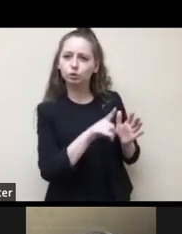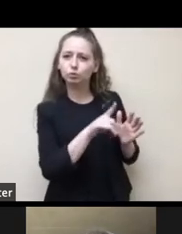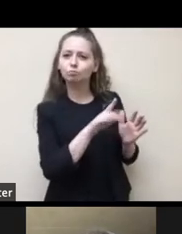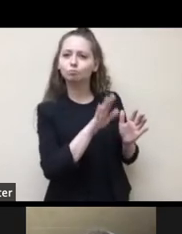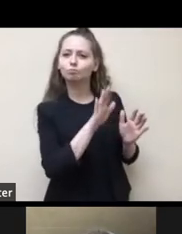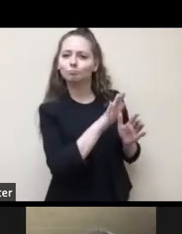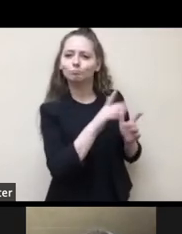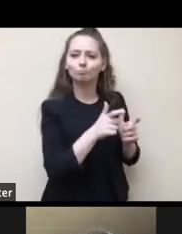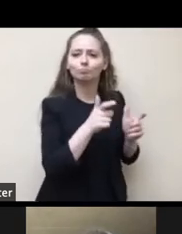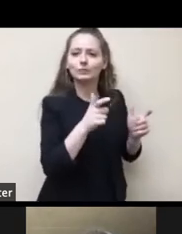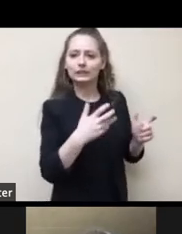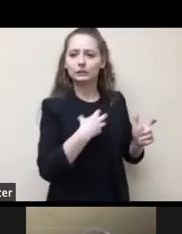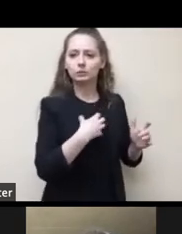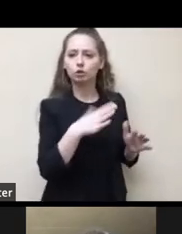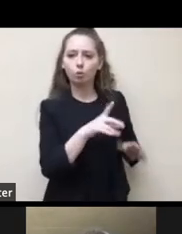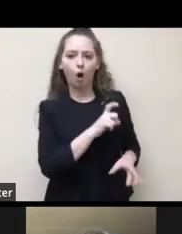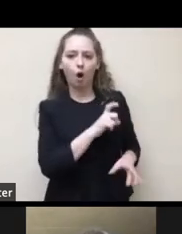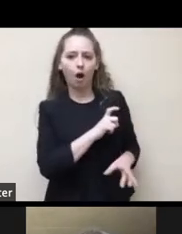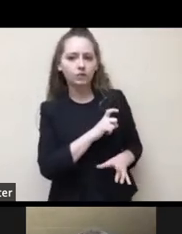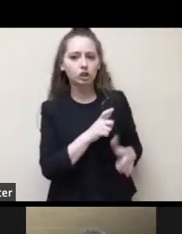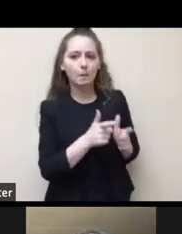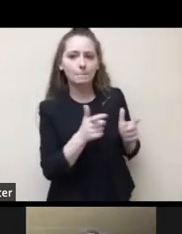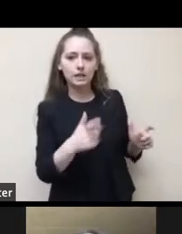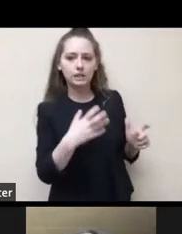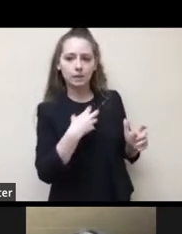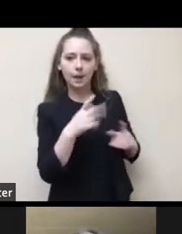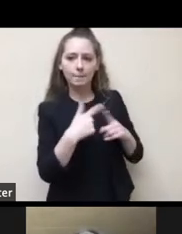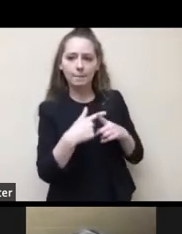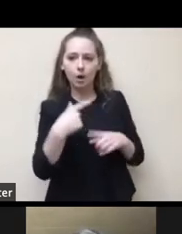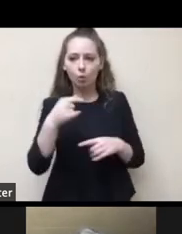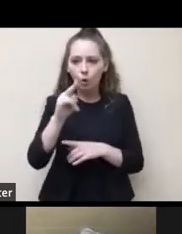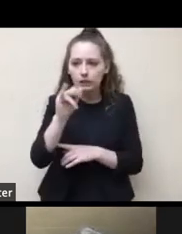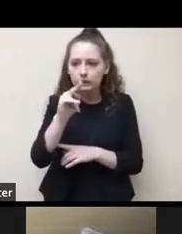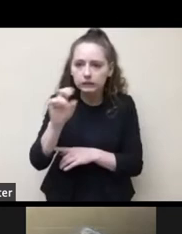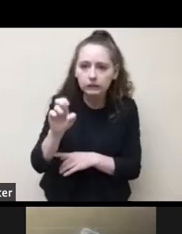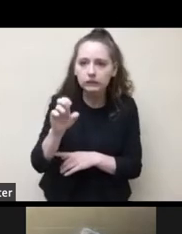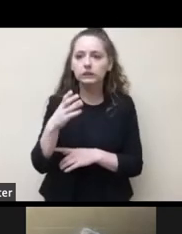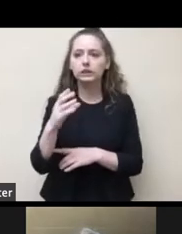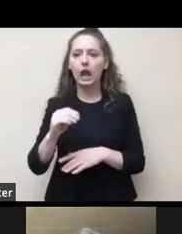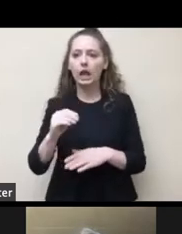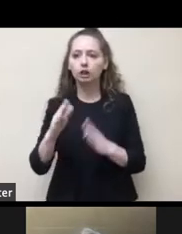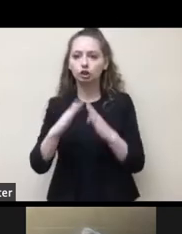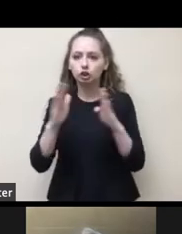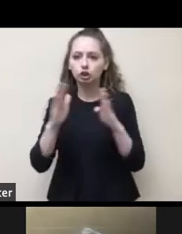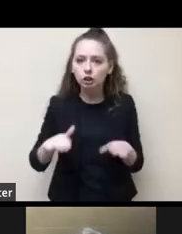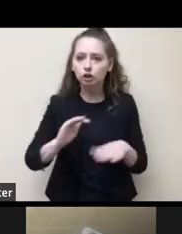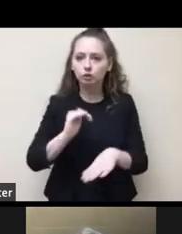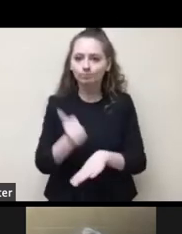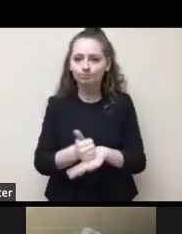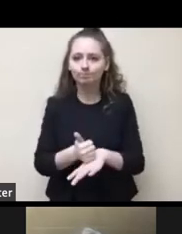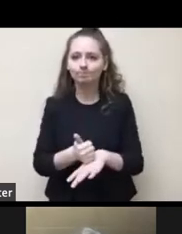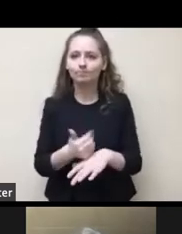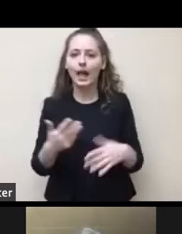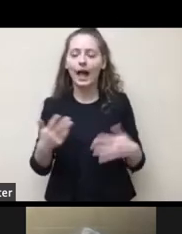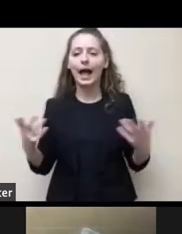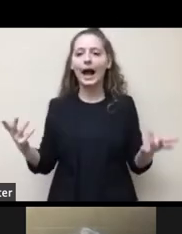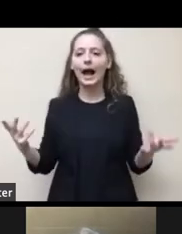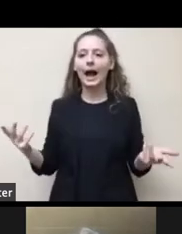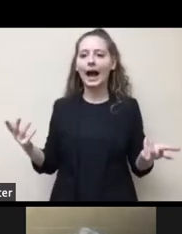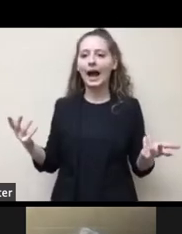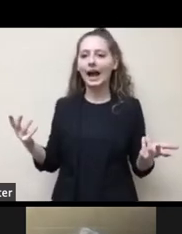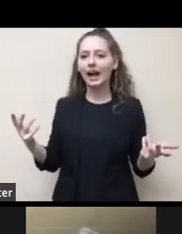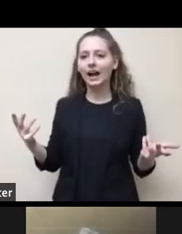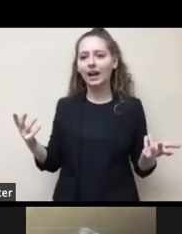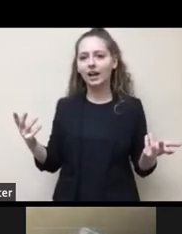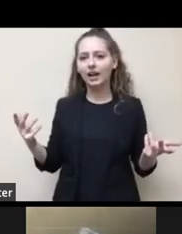biggest complaint about quarantining, sheltering in place? What's their biggest problems? Well, so far, some of the